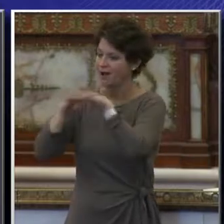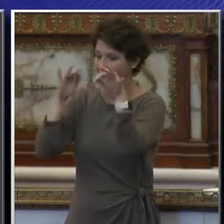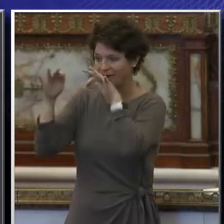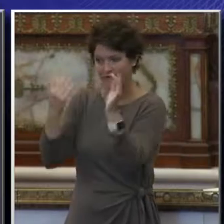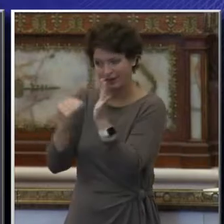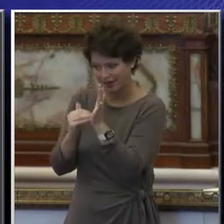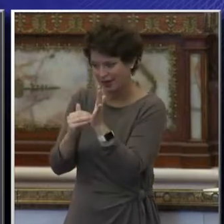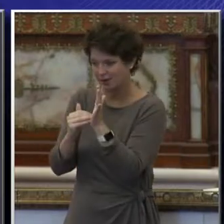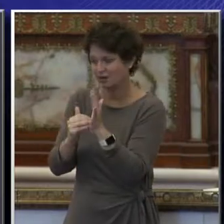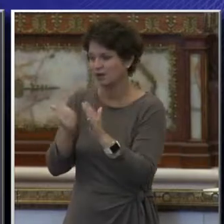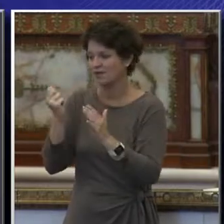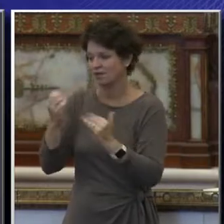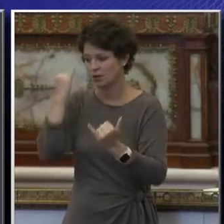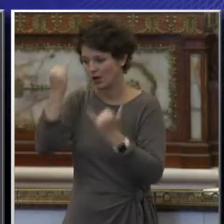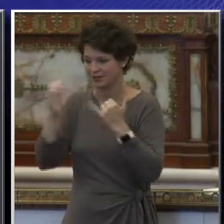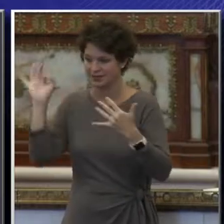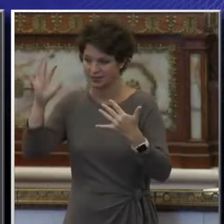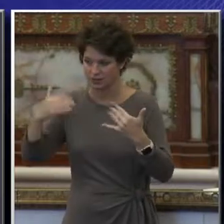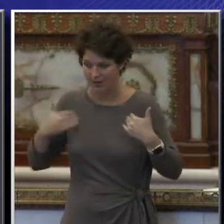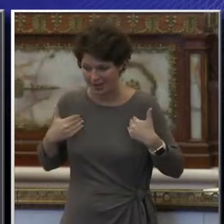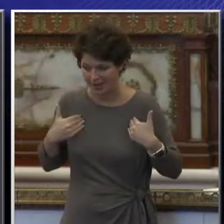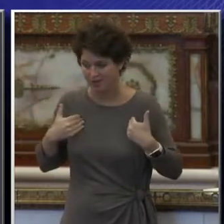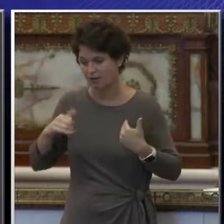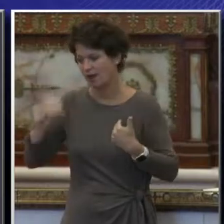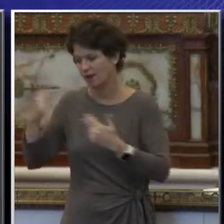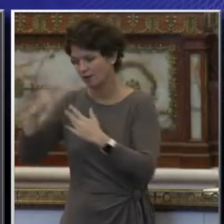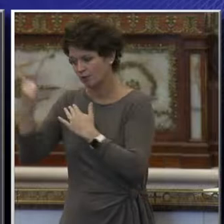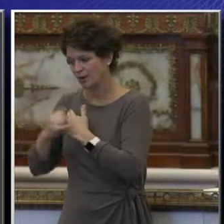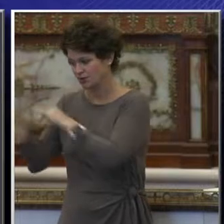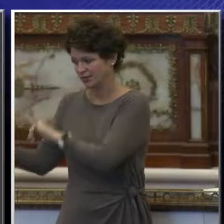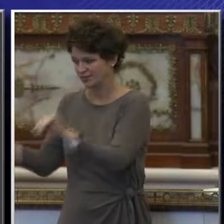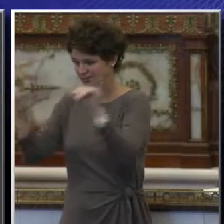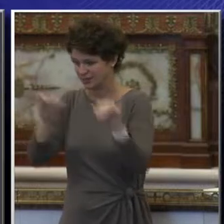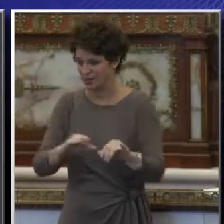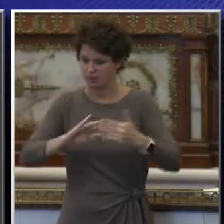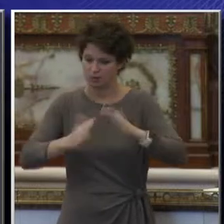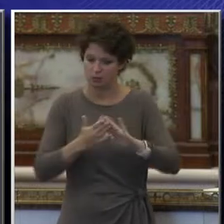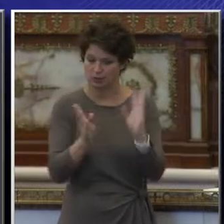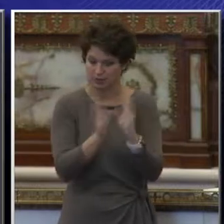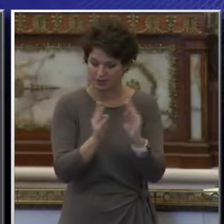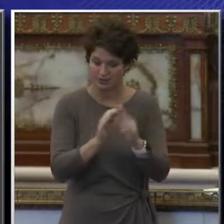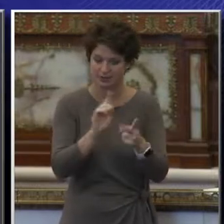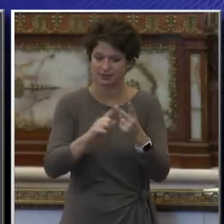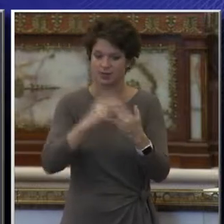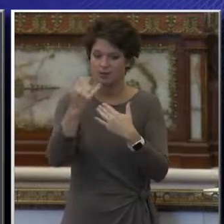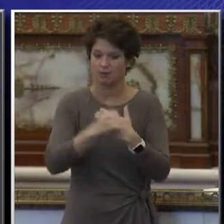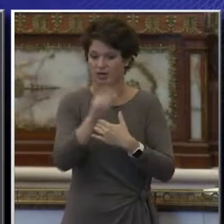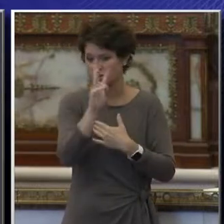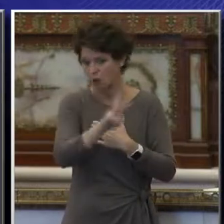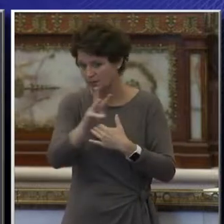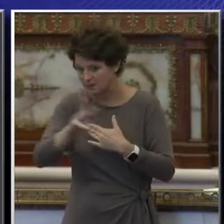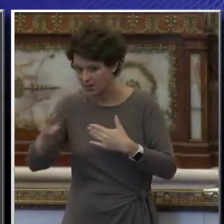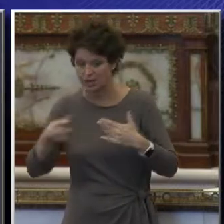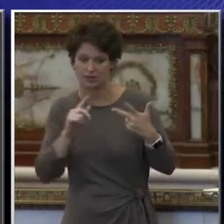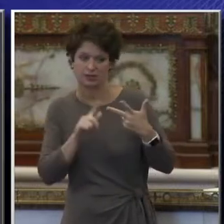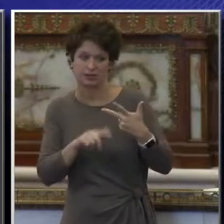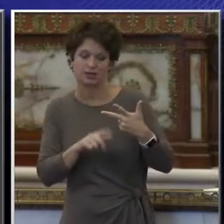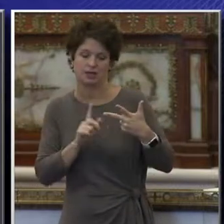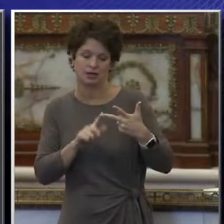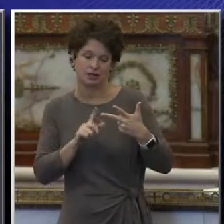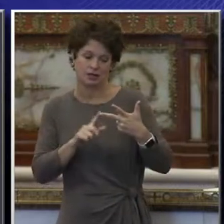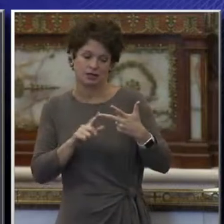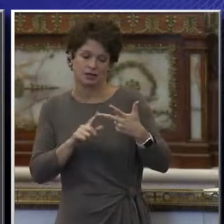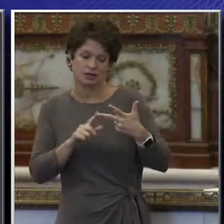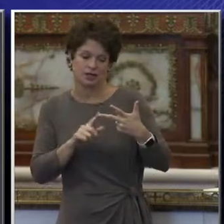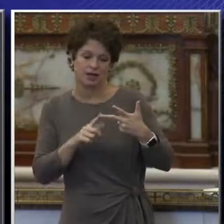you know, a couple thoughts that we had that we've used in other projects, our community meetings, project websites, and,